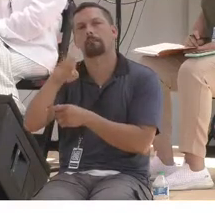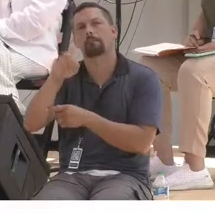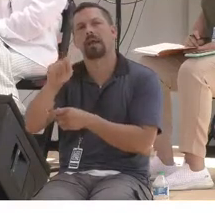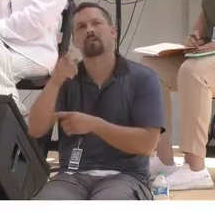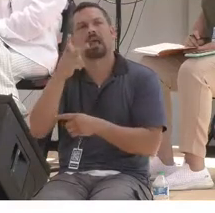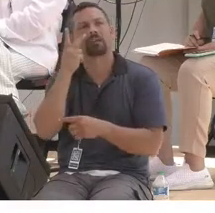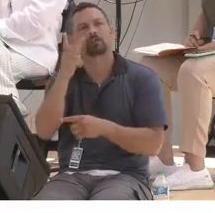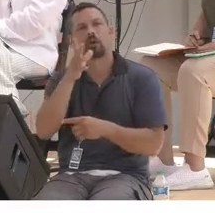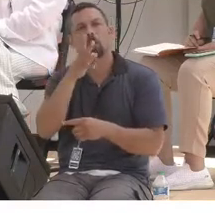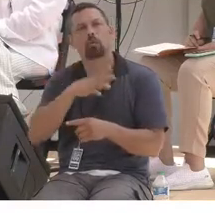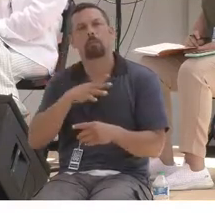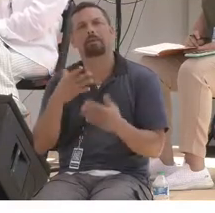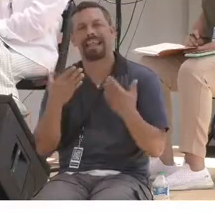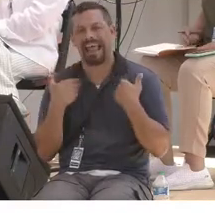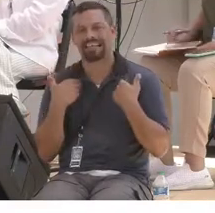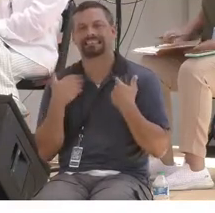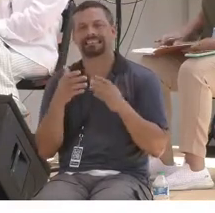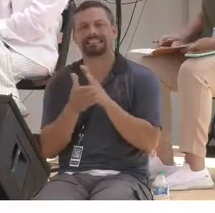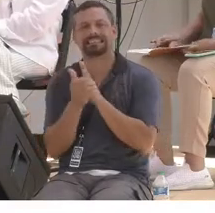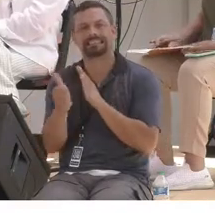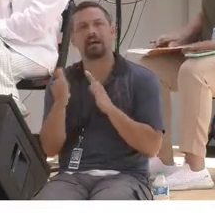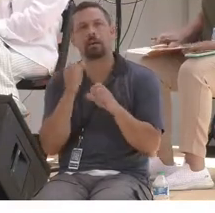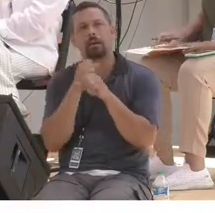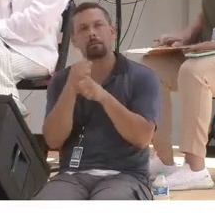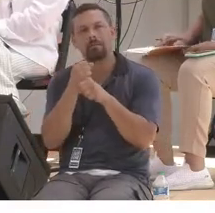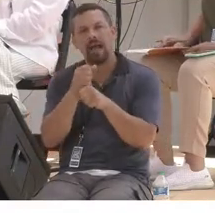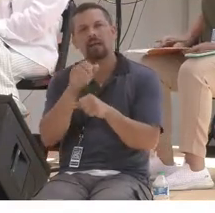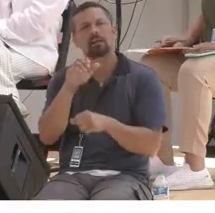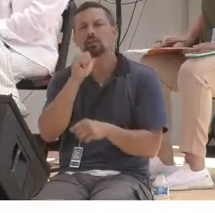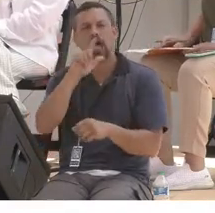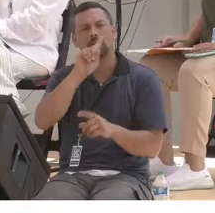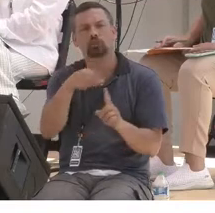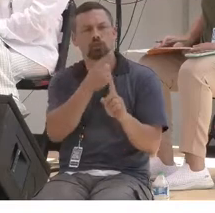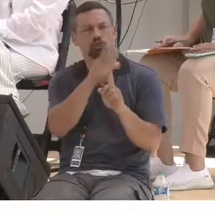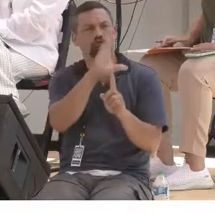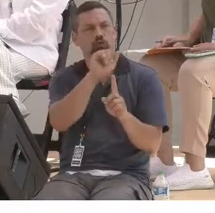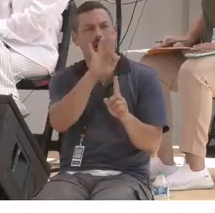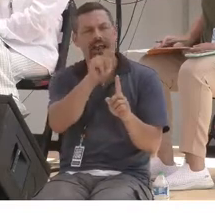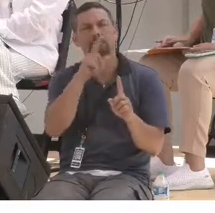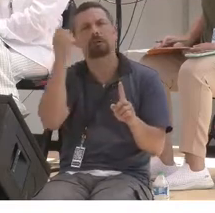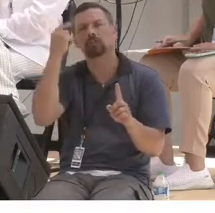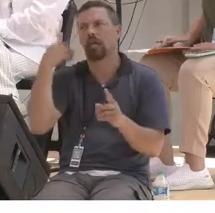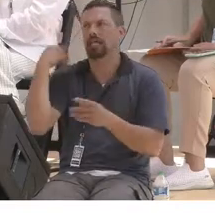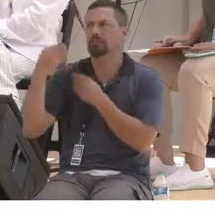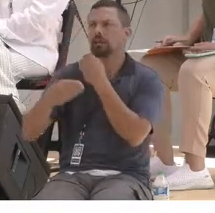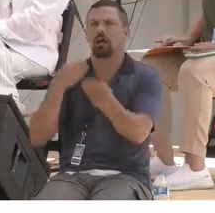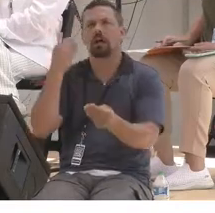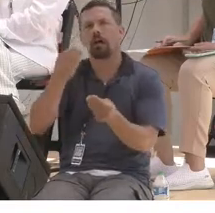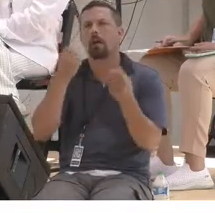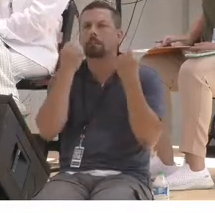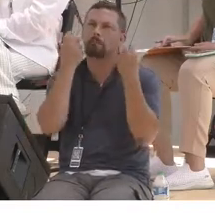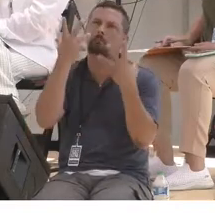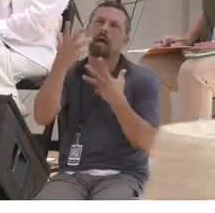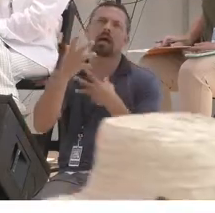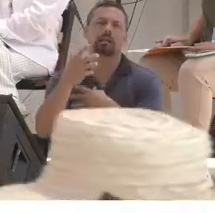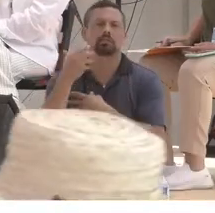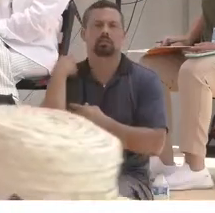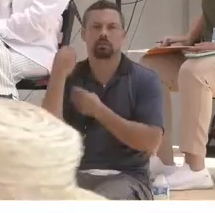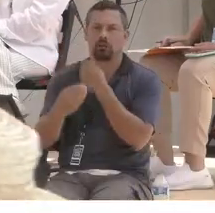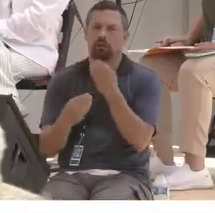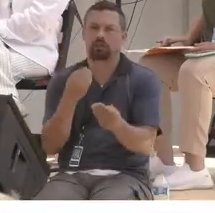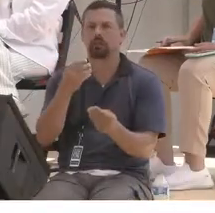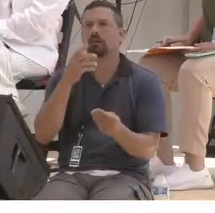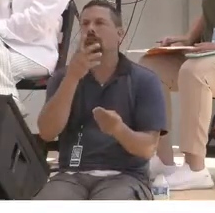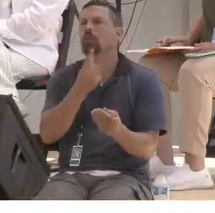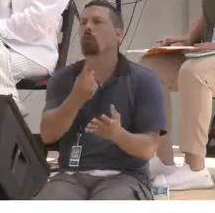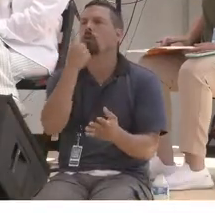women possess the skills in making carpets. It's a craft. It's part of their heritage and a craft that's been passed down through generations. And one other